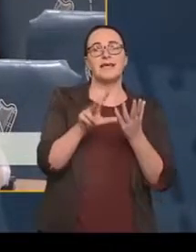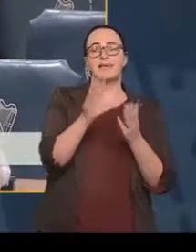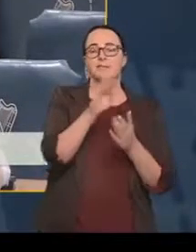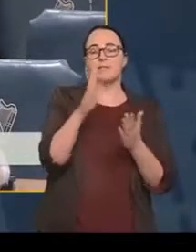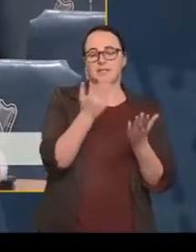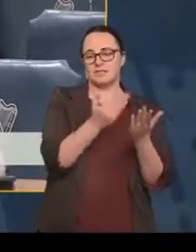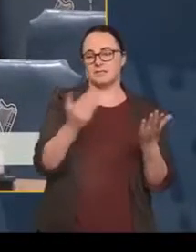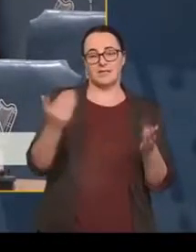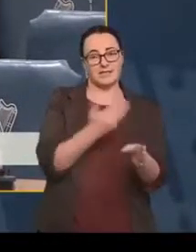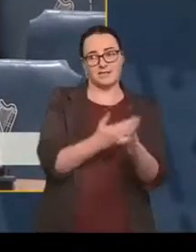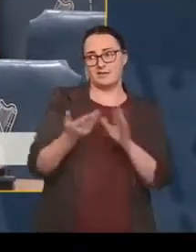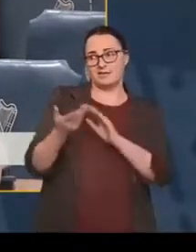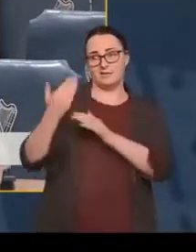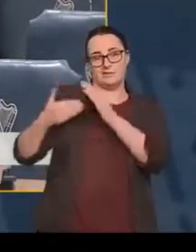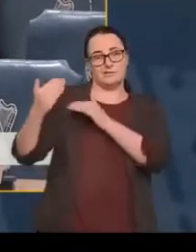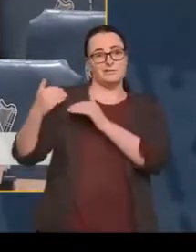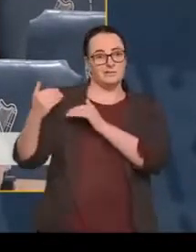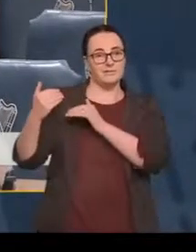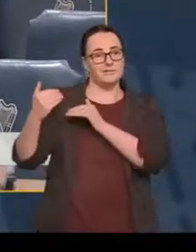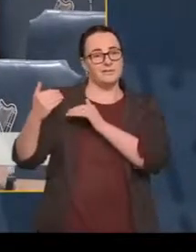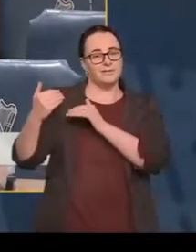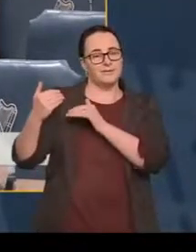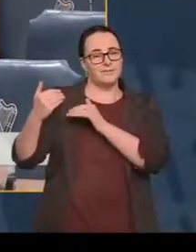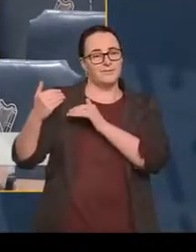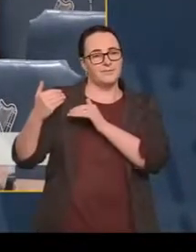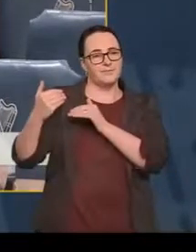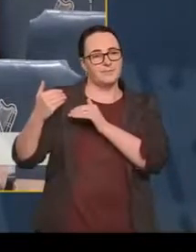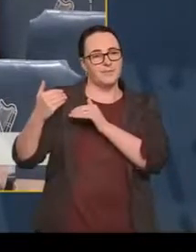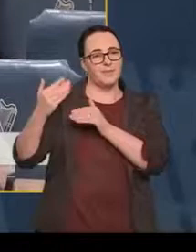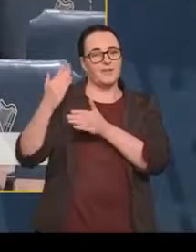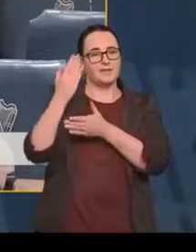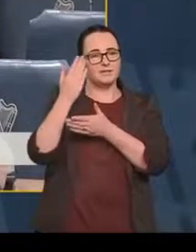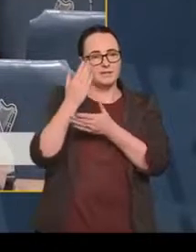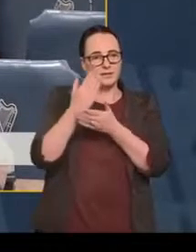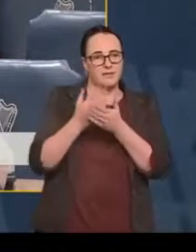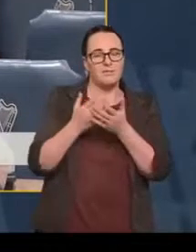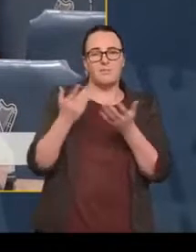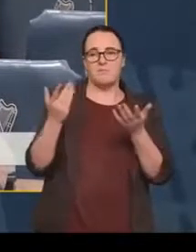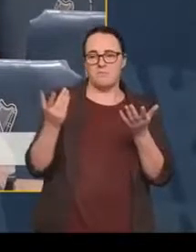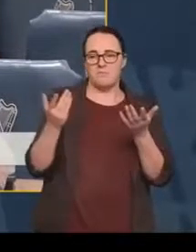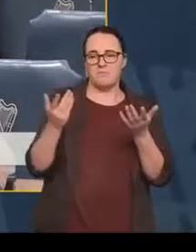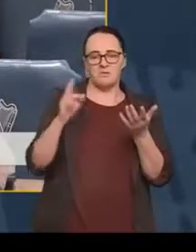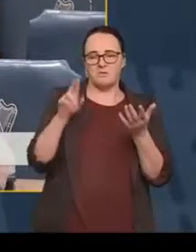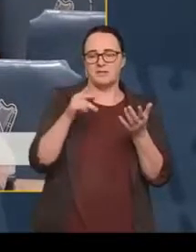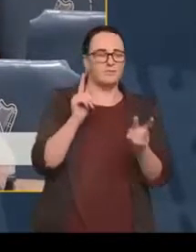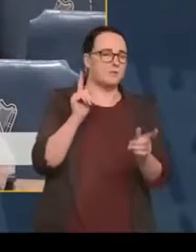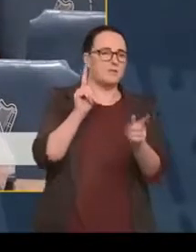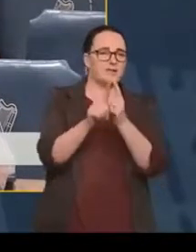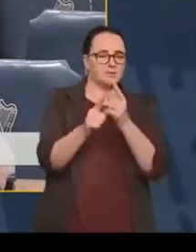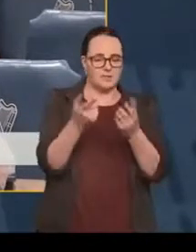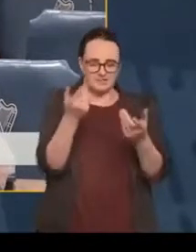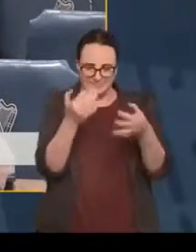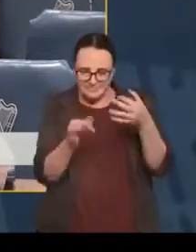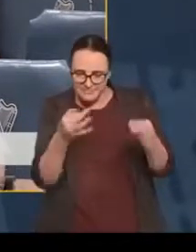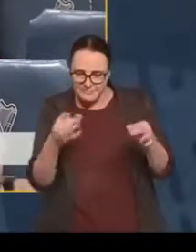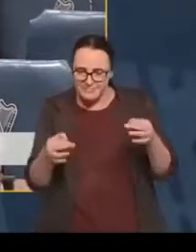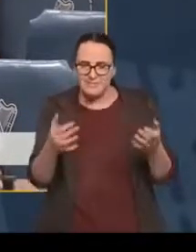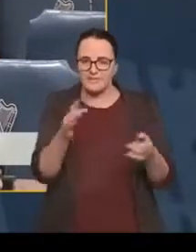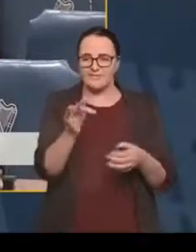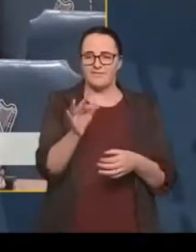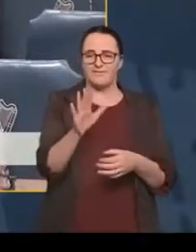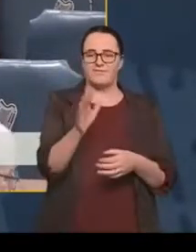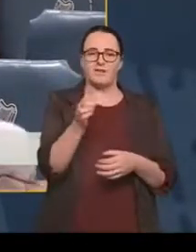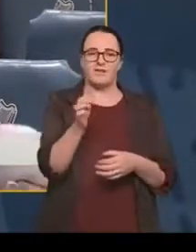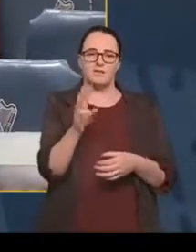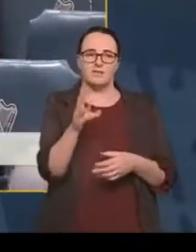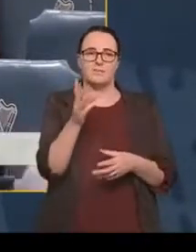bills that started here would have certainly, in some cases, flawed parts to it which couldn't see them enacted into law. So